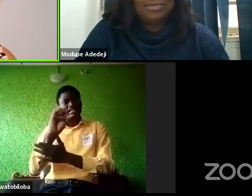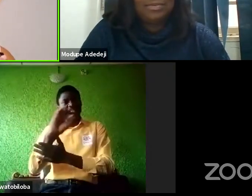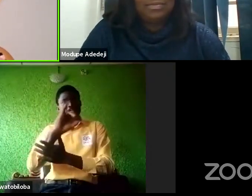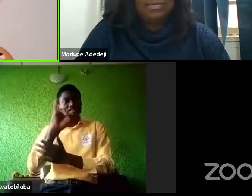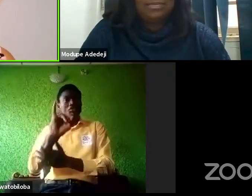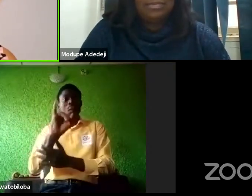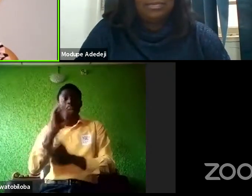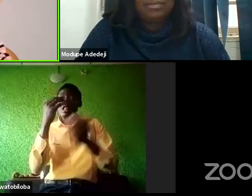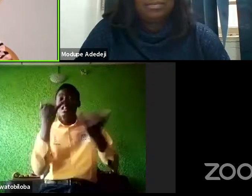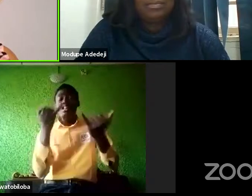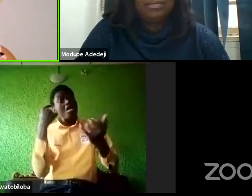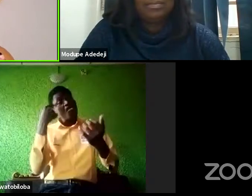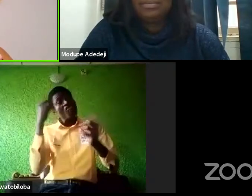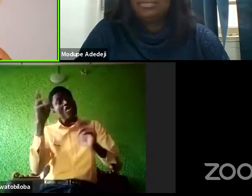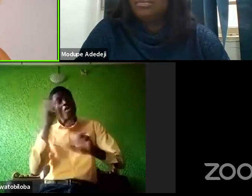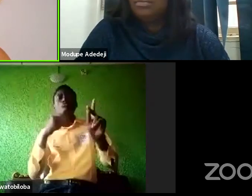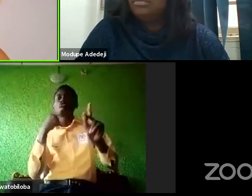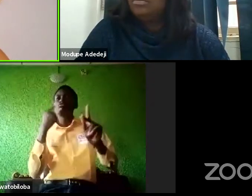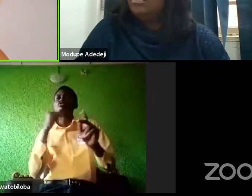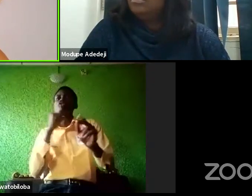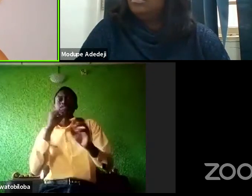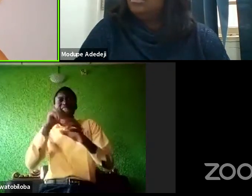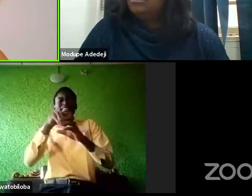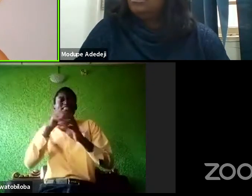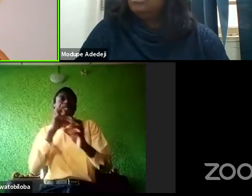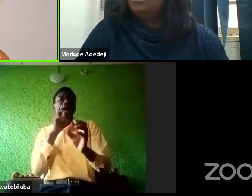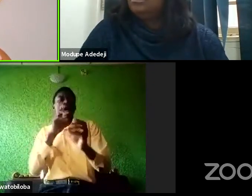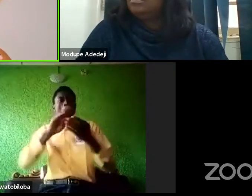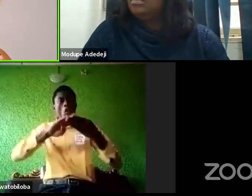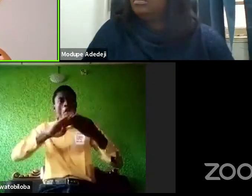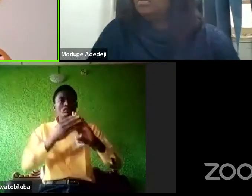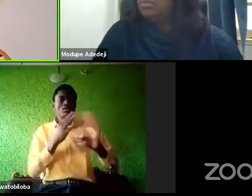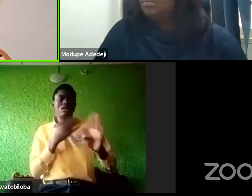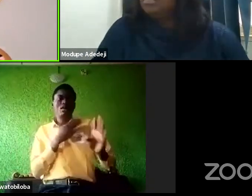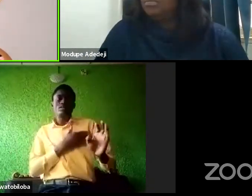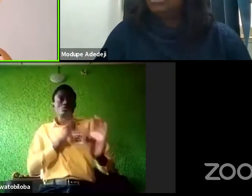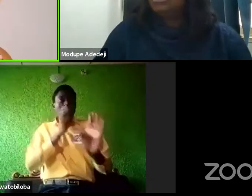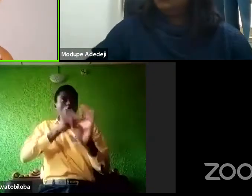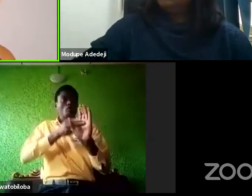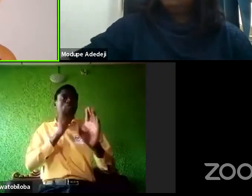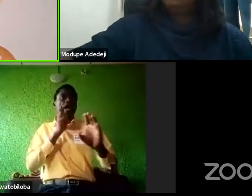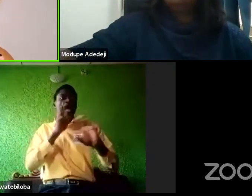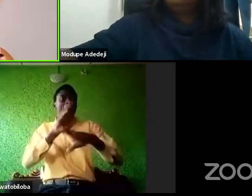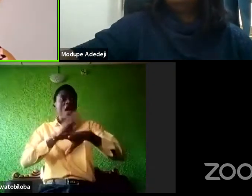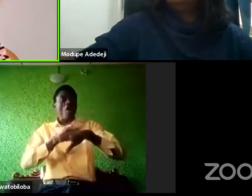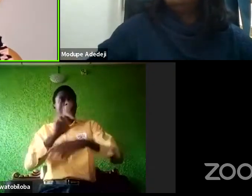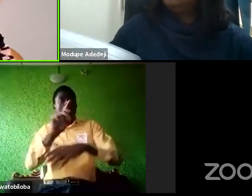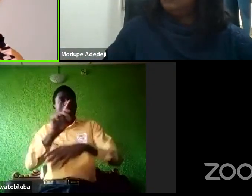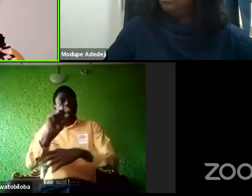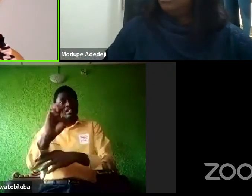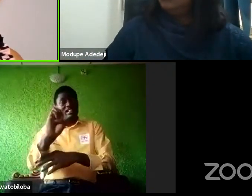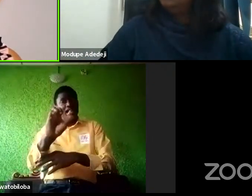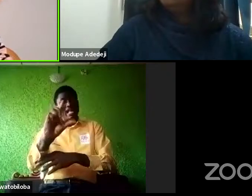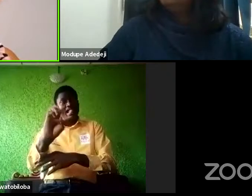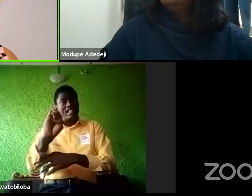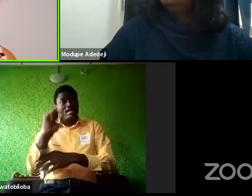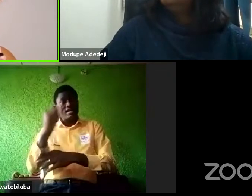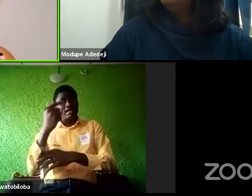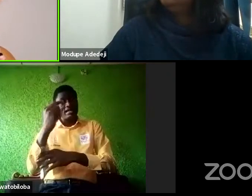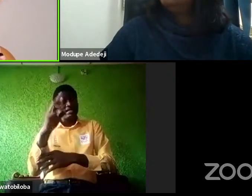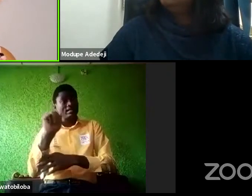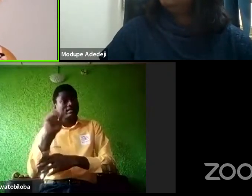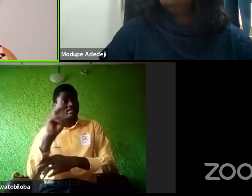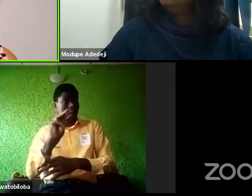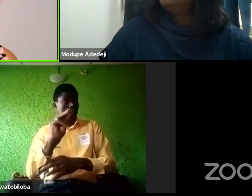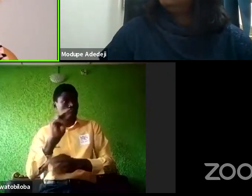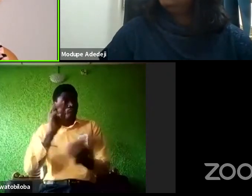part of a community, please join our Telegram page. The link will be shared on the platform,